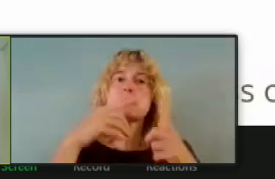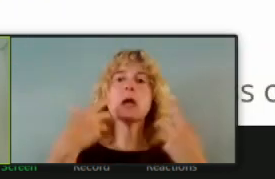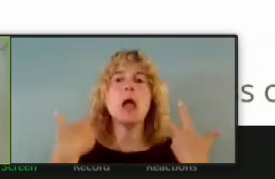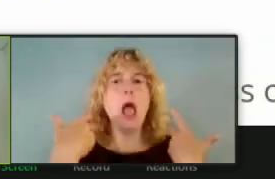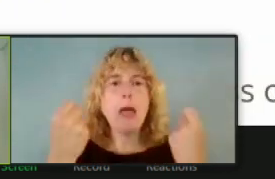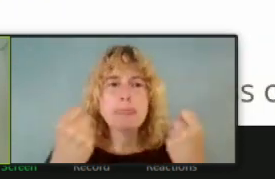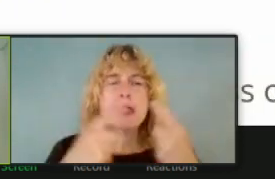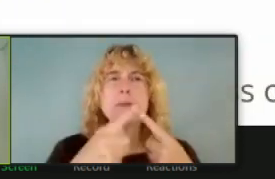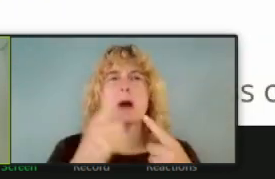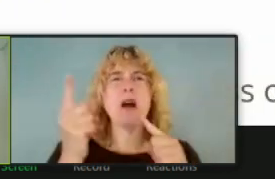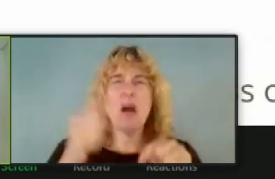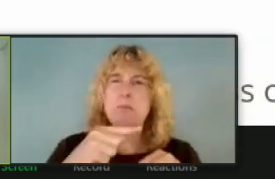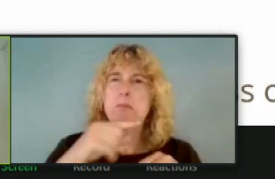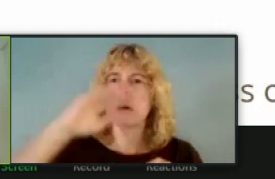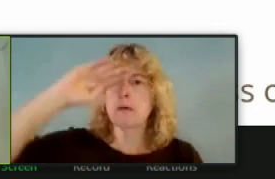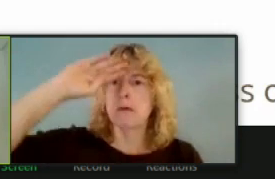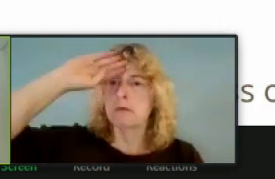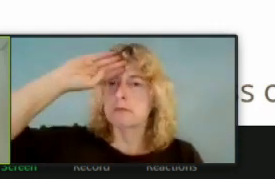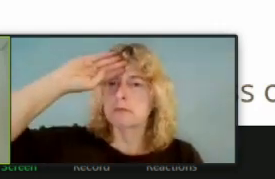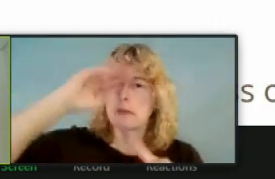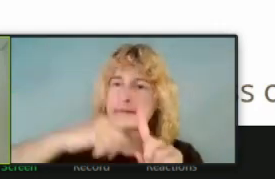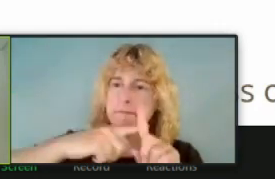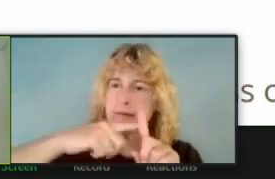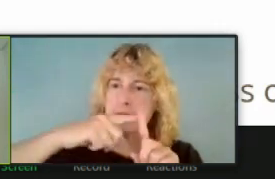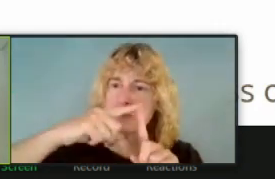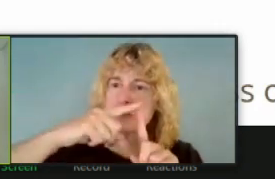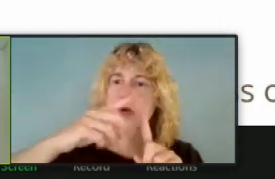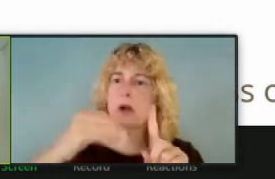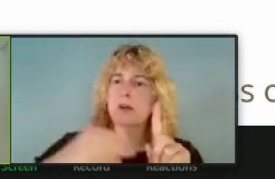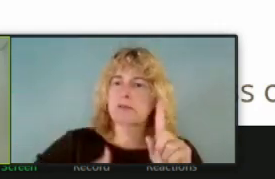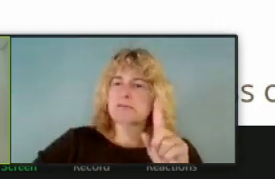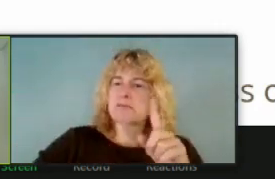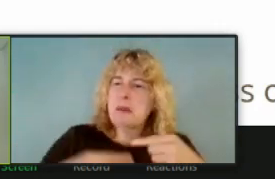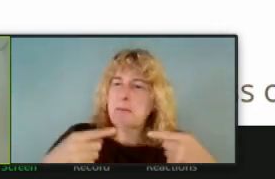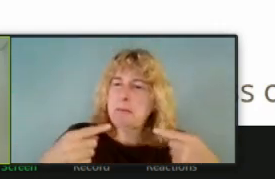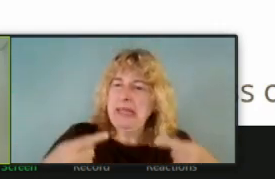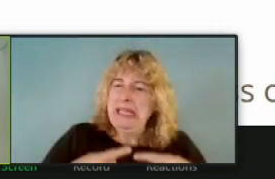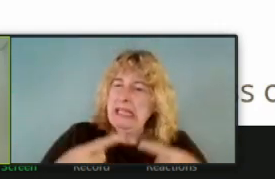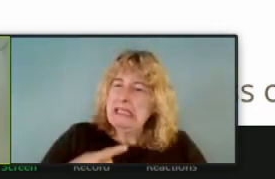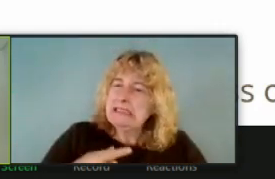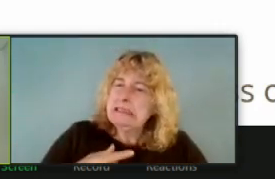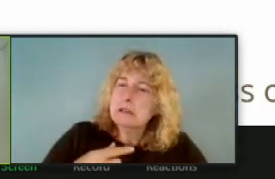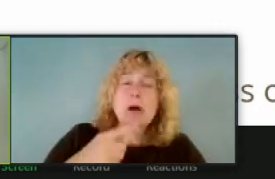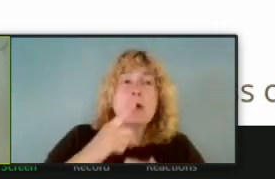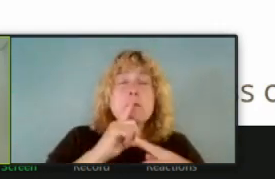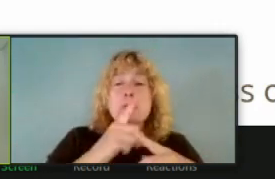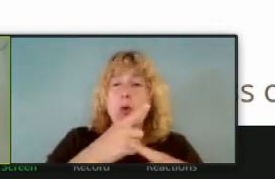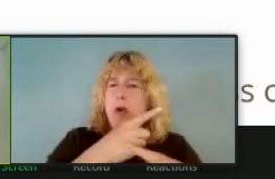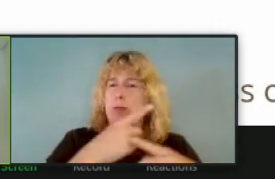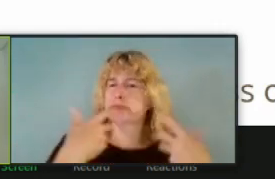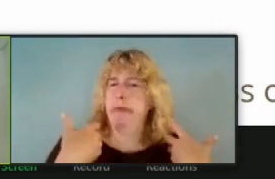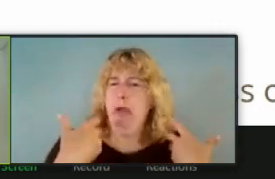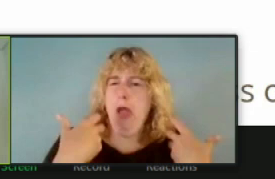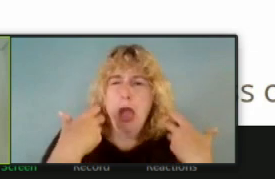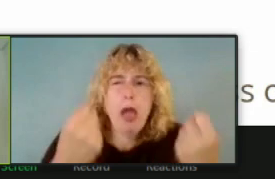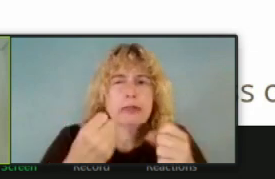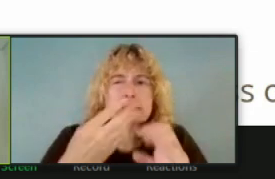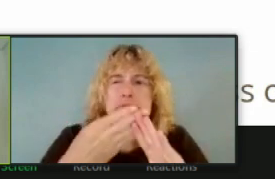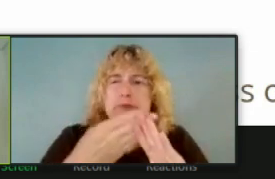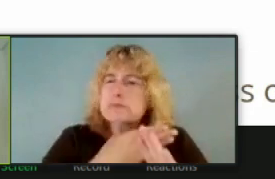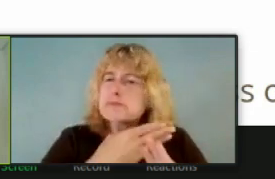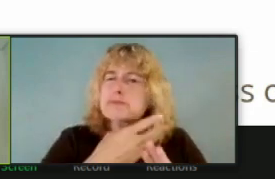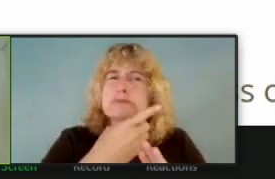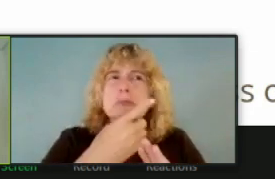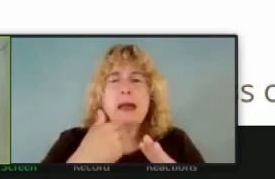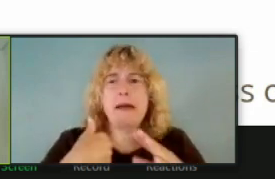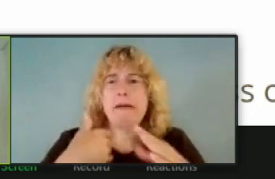abdominal pain, and he had been previously healthy. He was one of the most healthy patients I've ever taken care of. He played 5 different